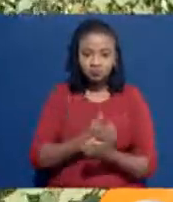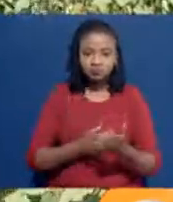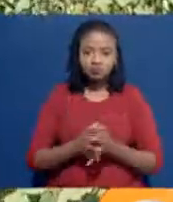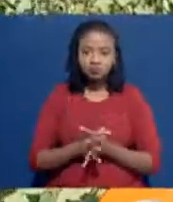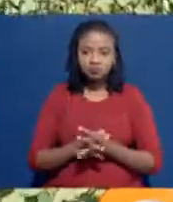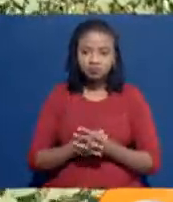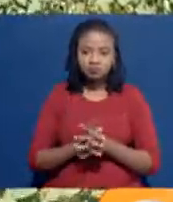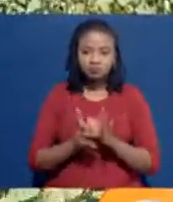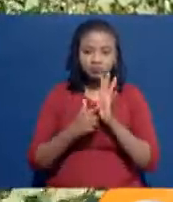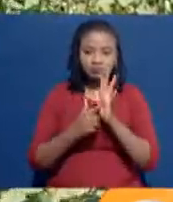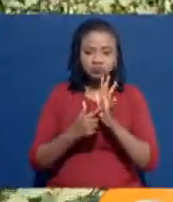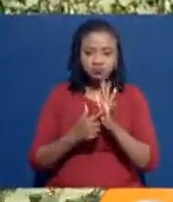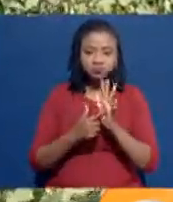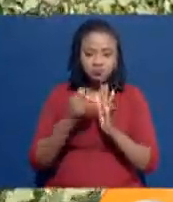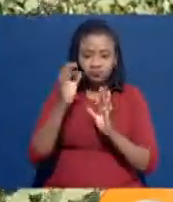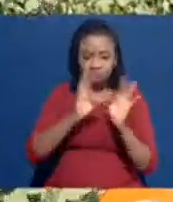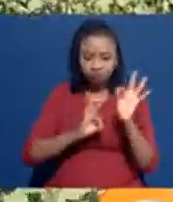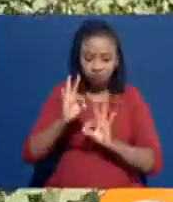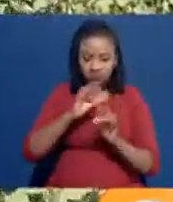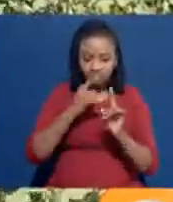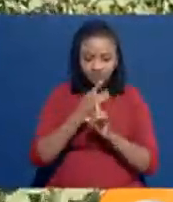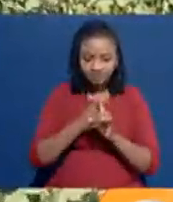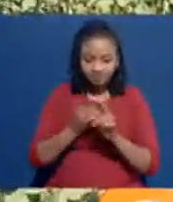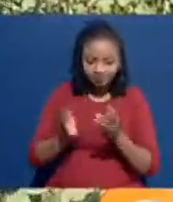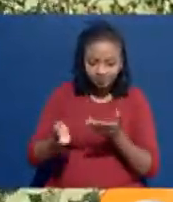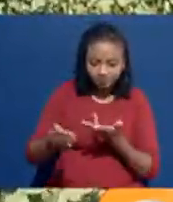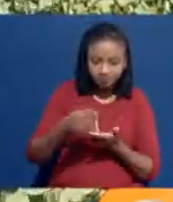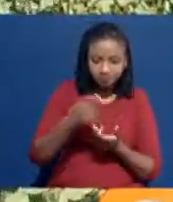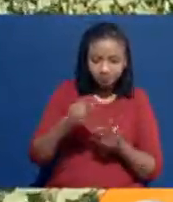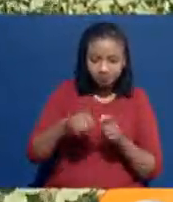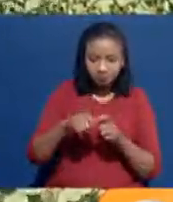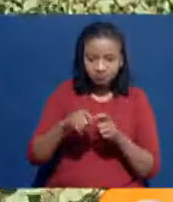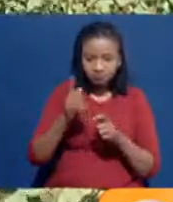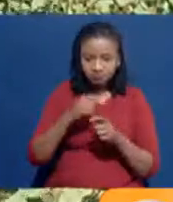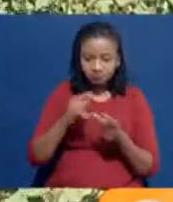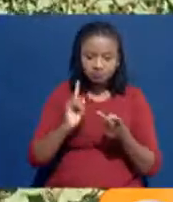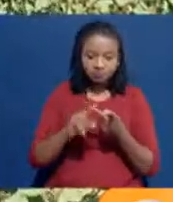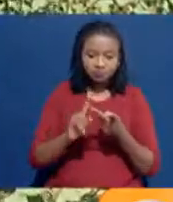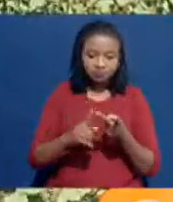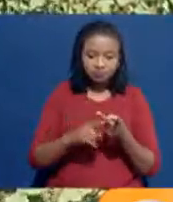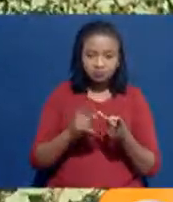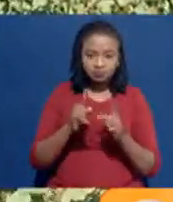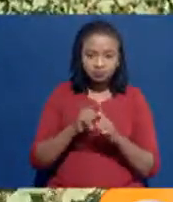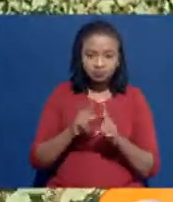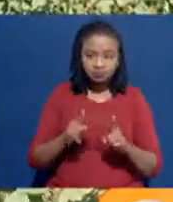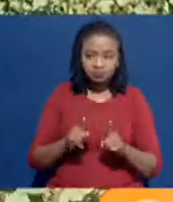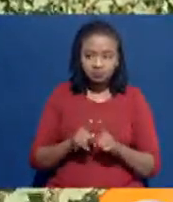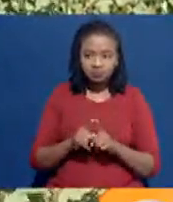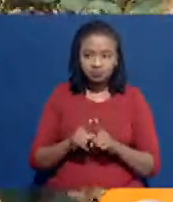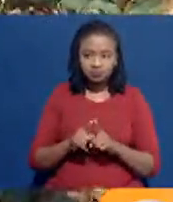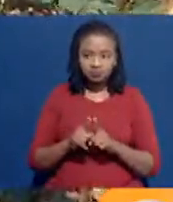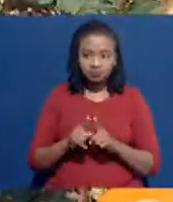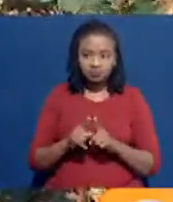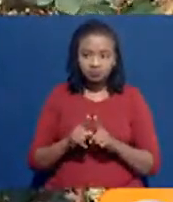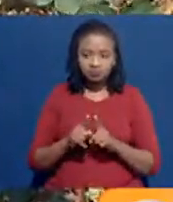like spacing, weeding, crop protection. So they were losing yield with